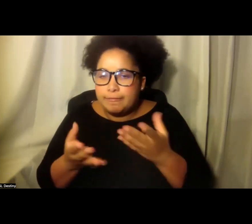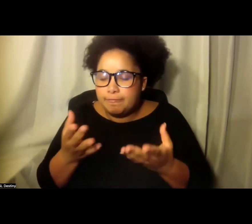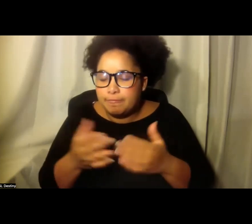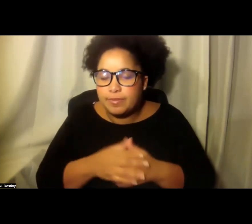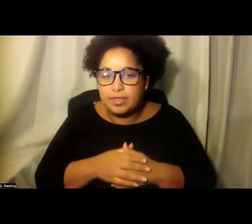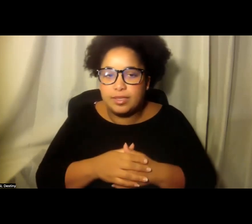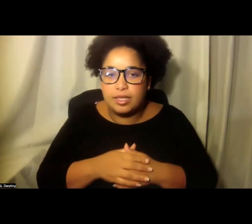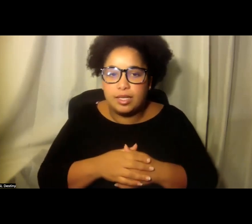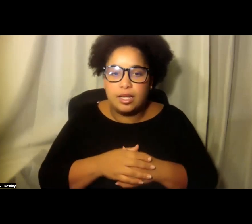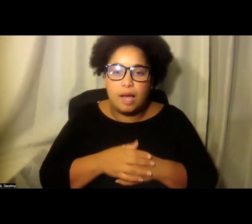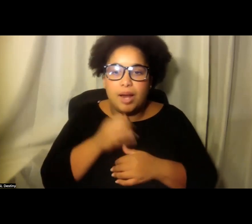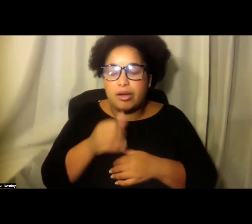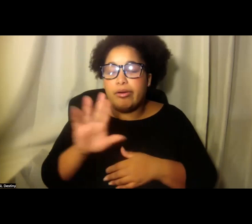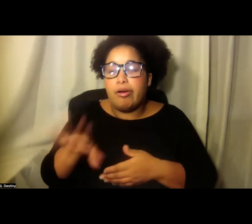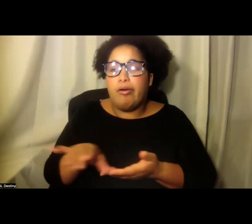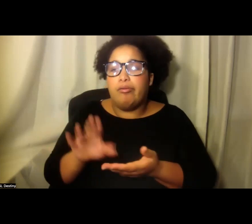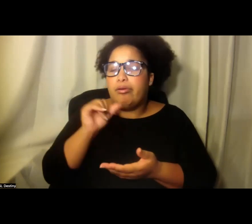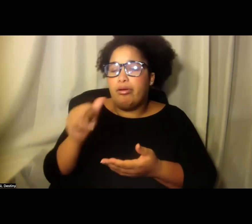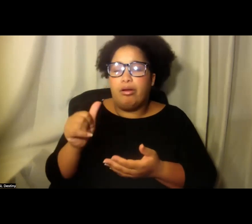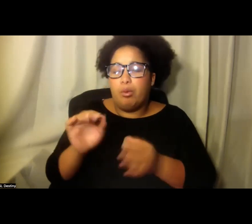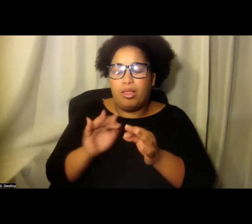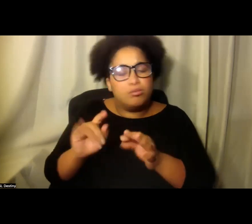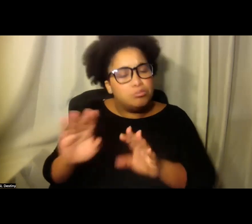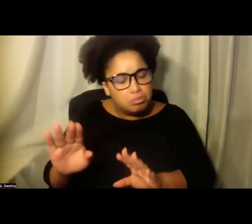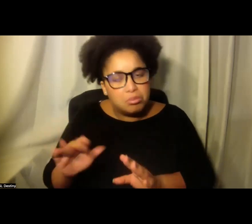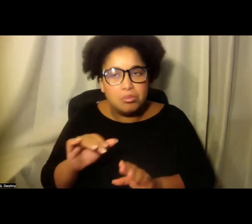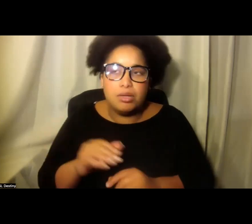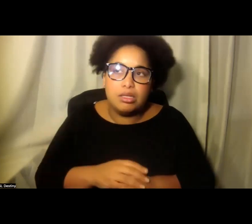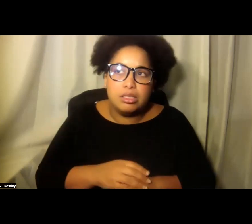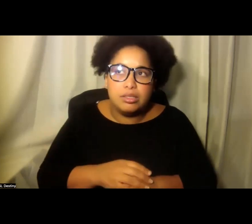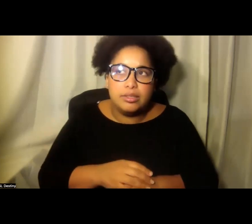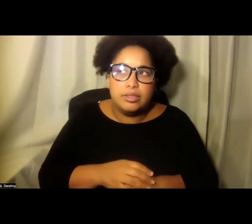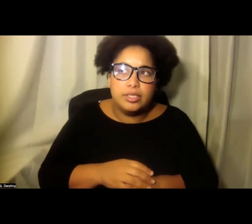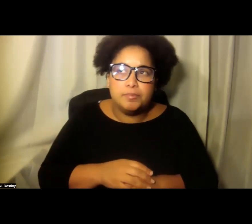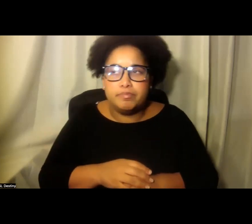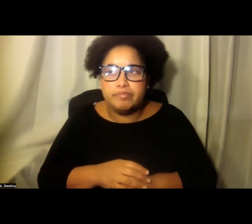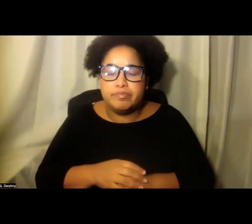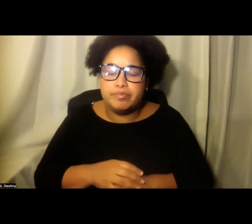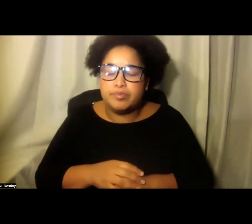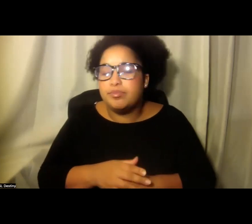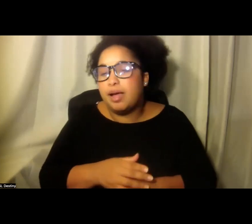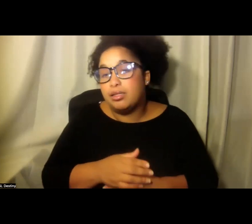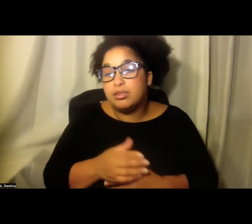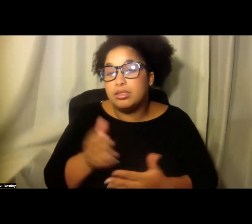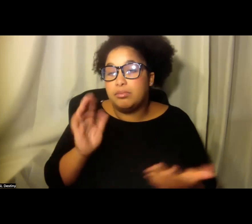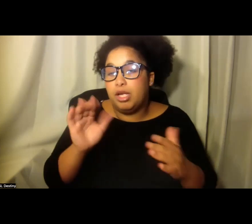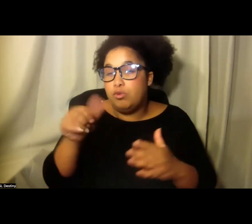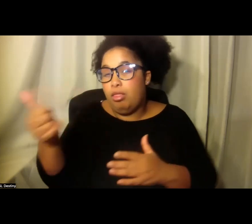them out. But I could say that they may not be